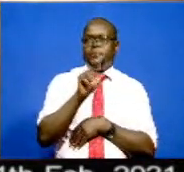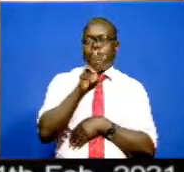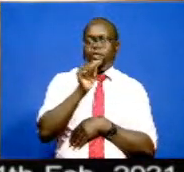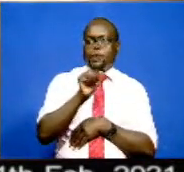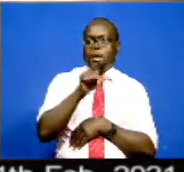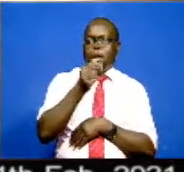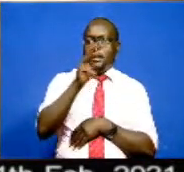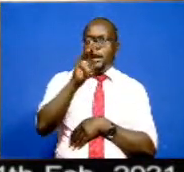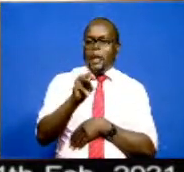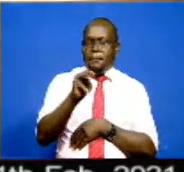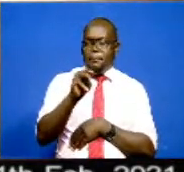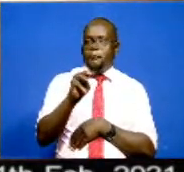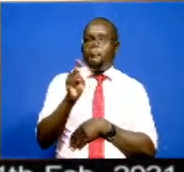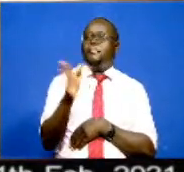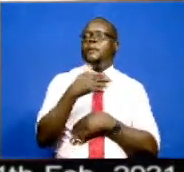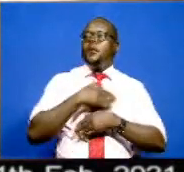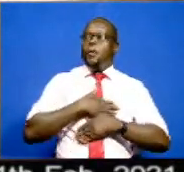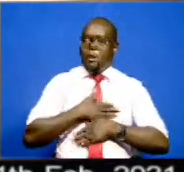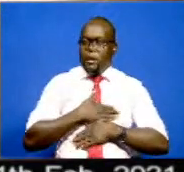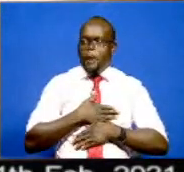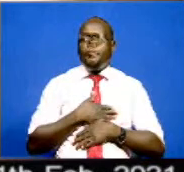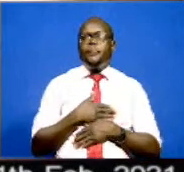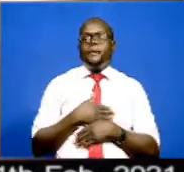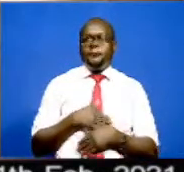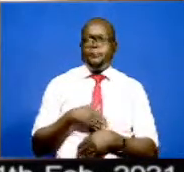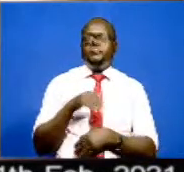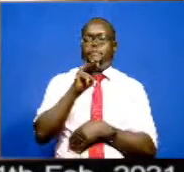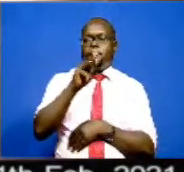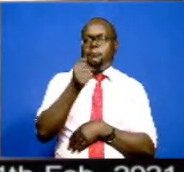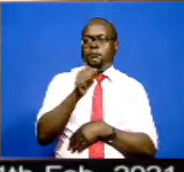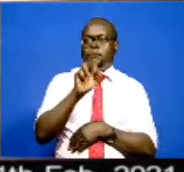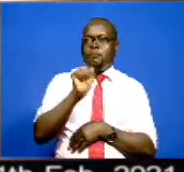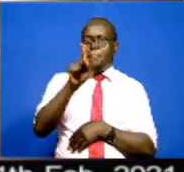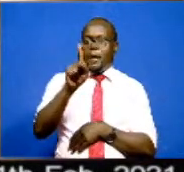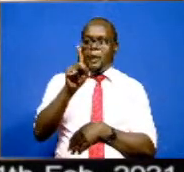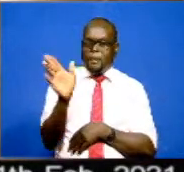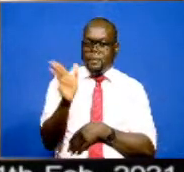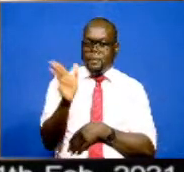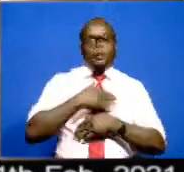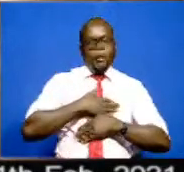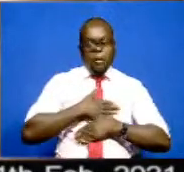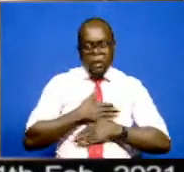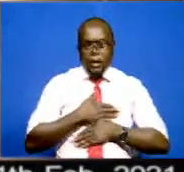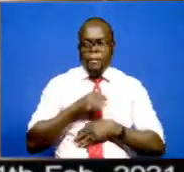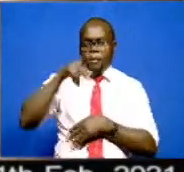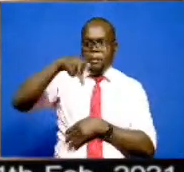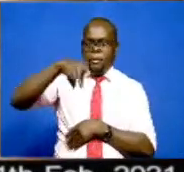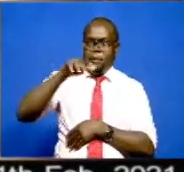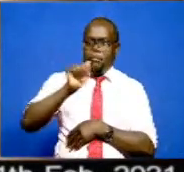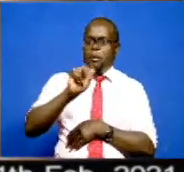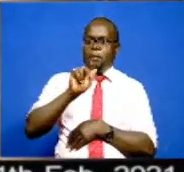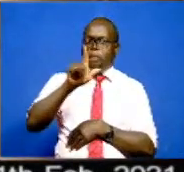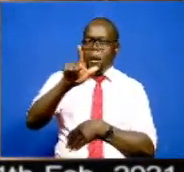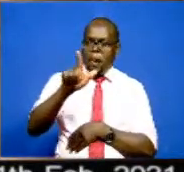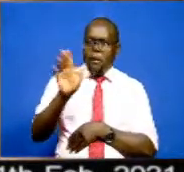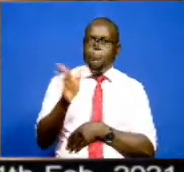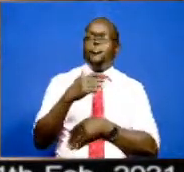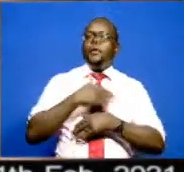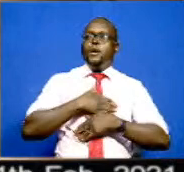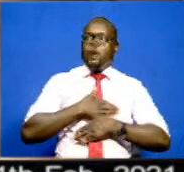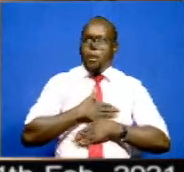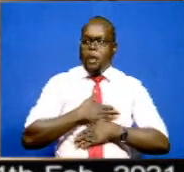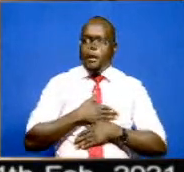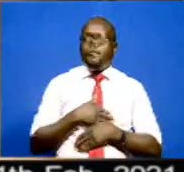MP. The Honorable Engineer Mark Nyamita, MP. The Honorable Paul Abur, MP. The